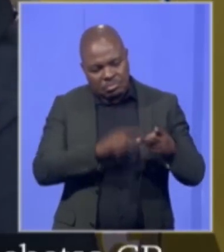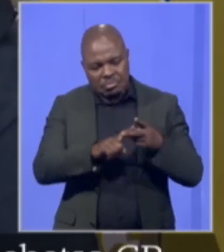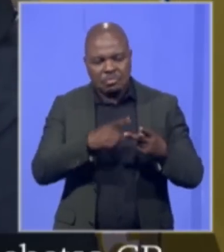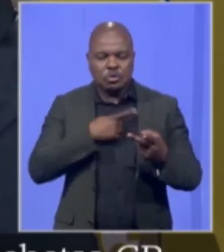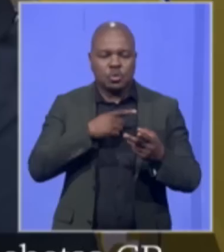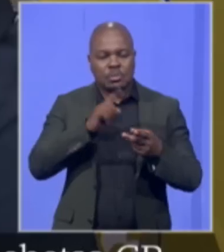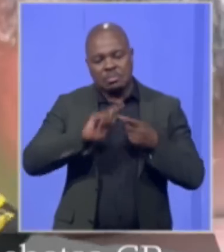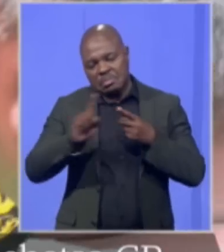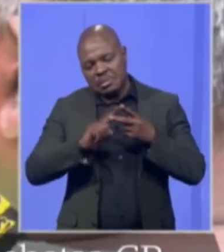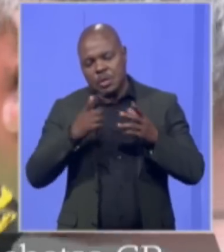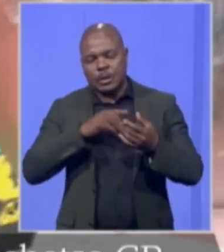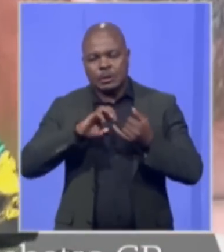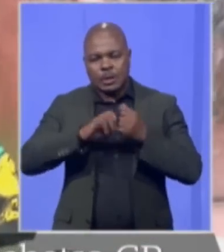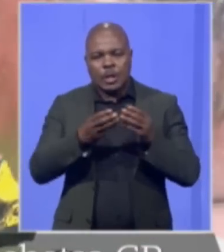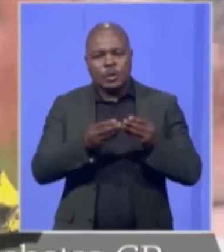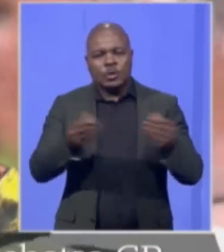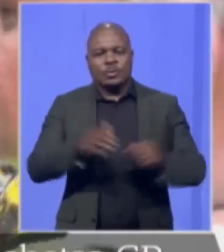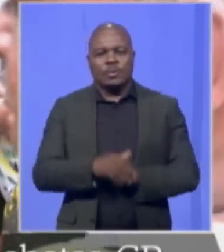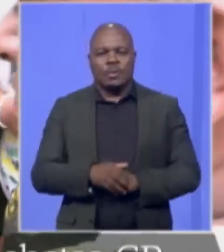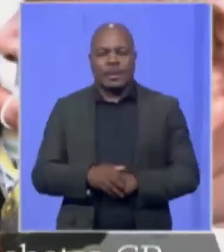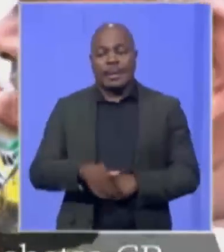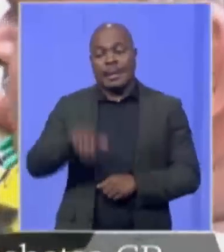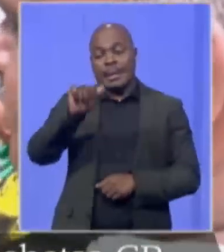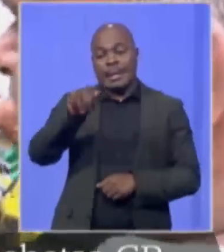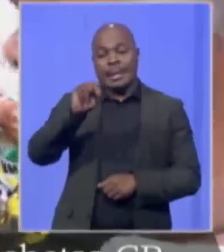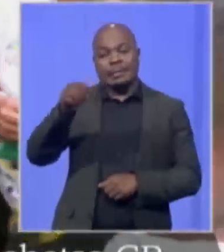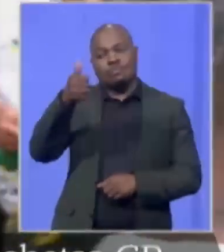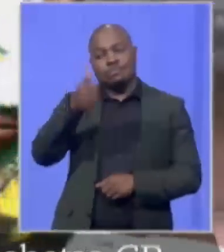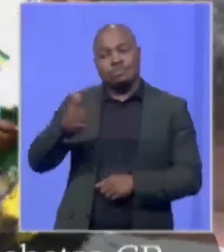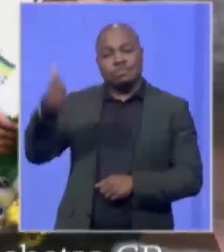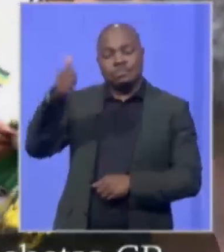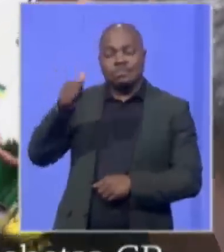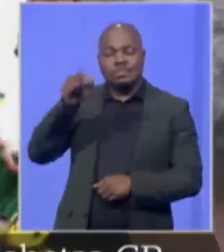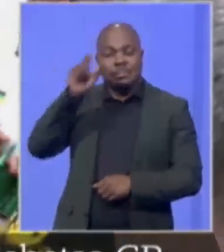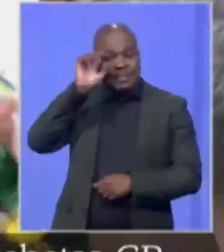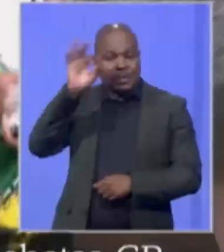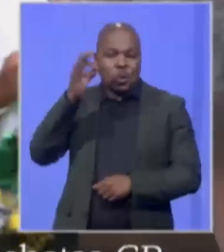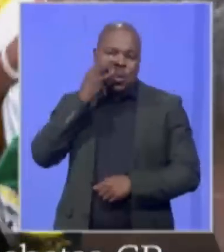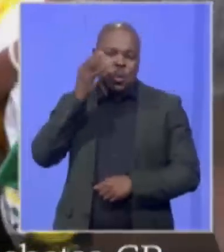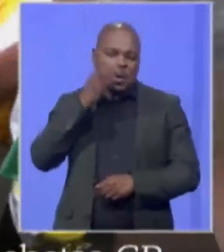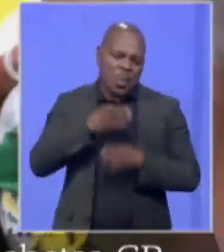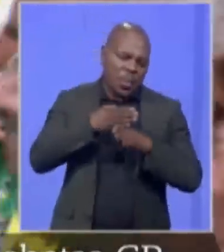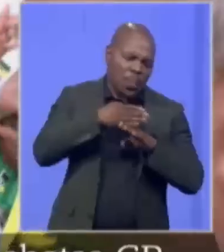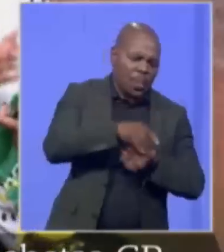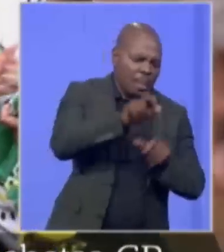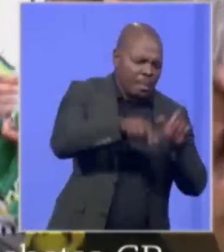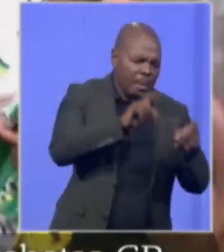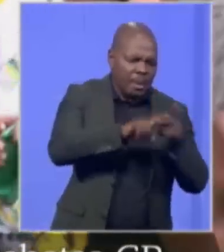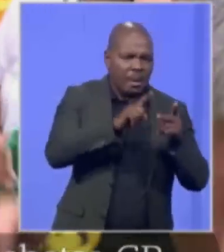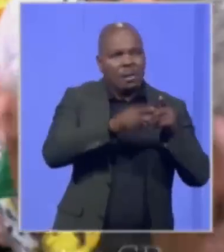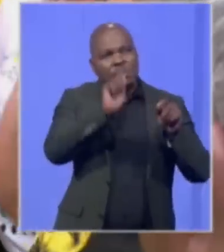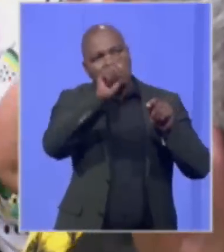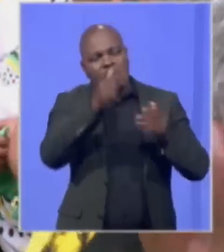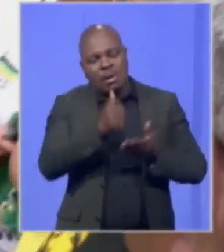these particular issues. Mongodi eno e moholo wa ANC o re meka ubere le baetapele ba mehleng ba tla fana ka